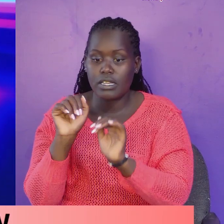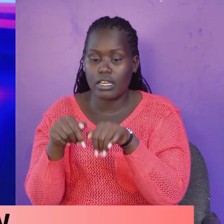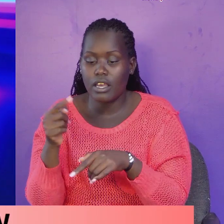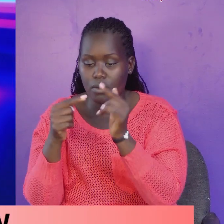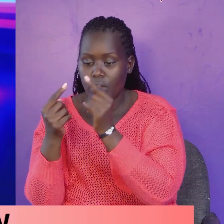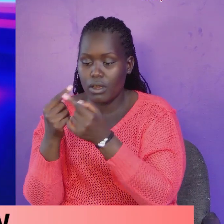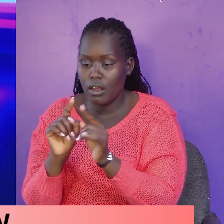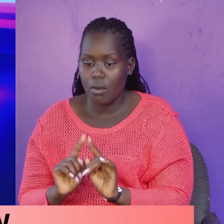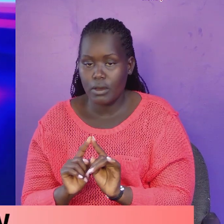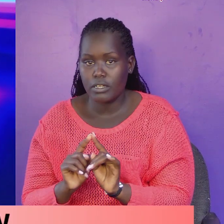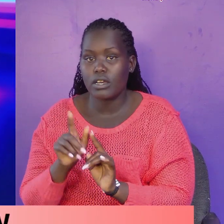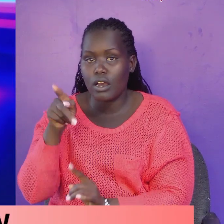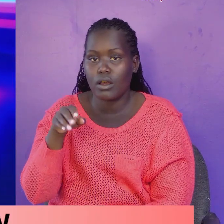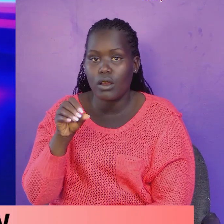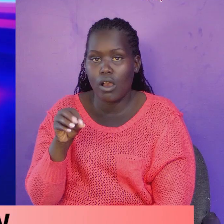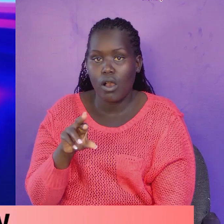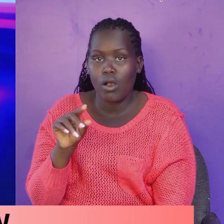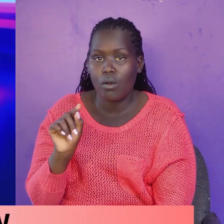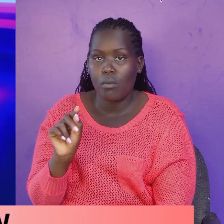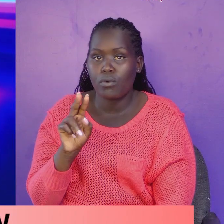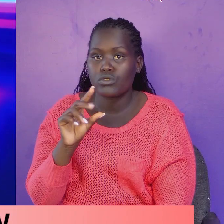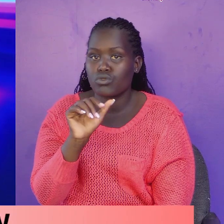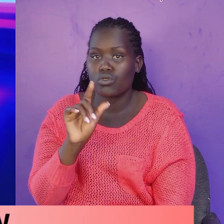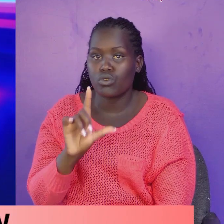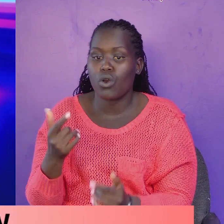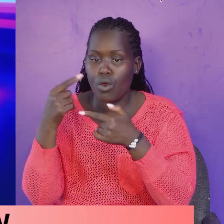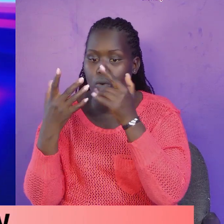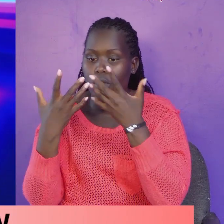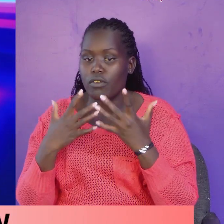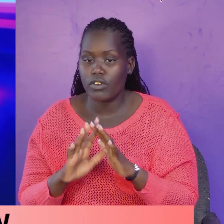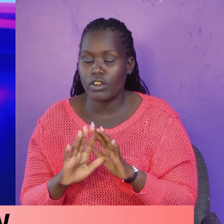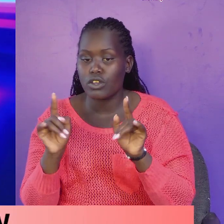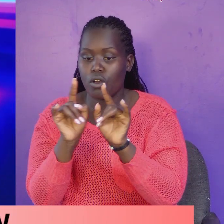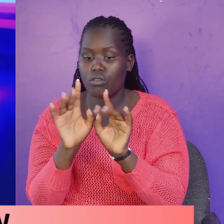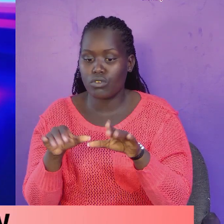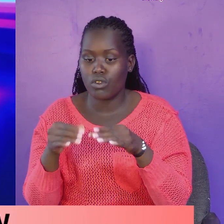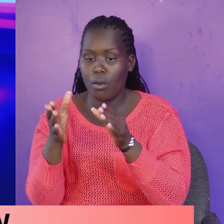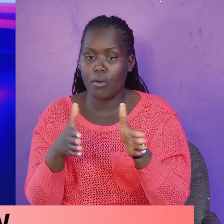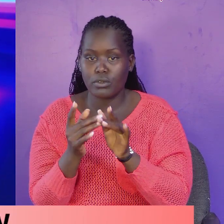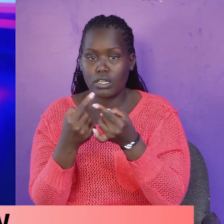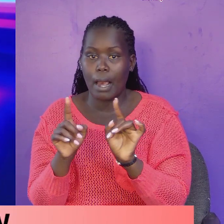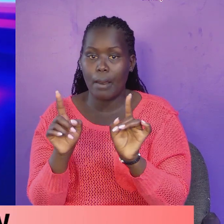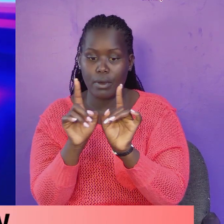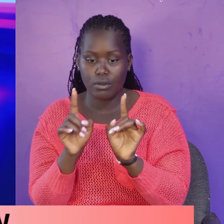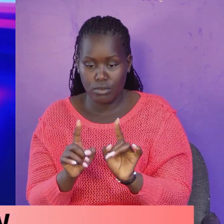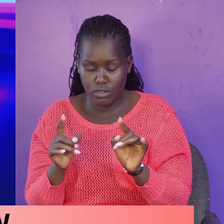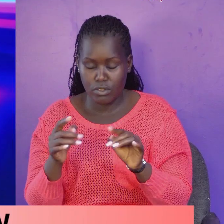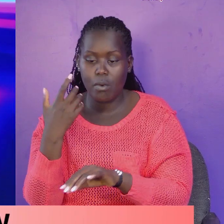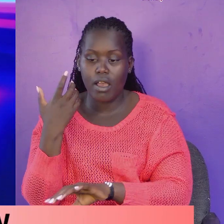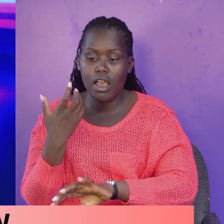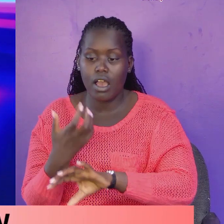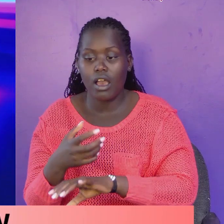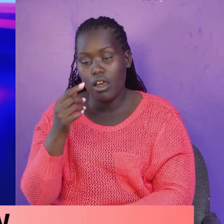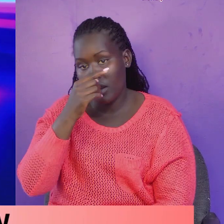Portugal ended up winning. I'm also giving them a chance, but it will be so tough